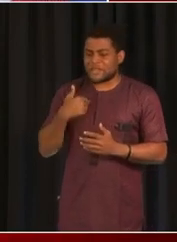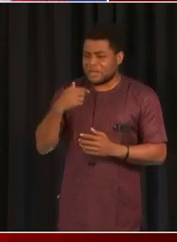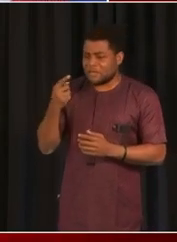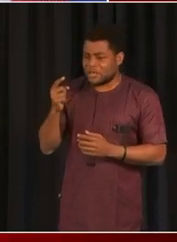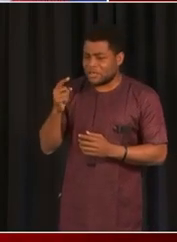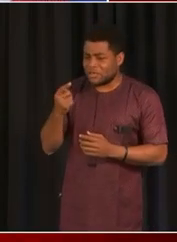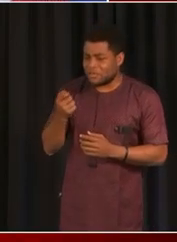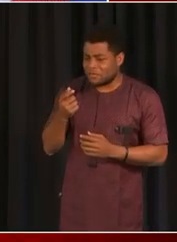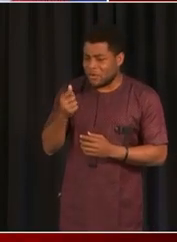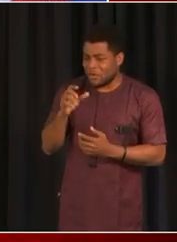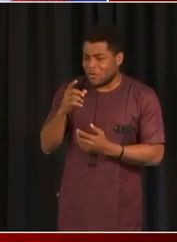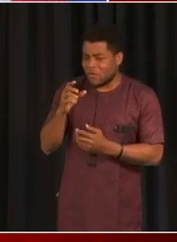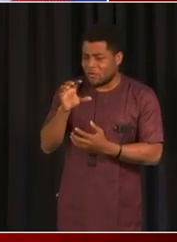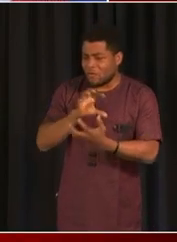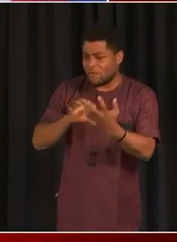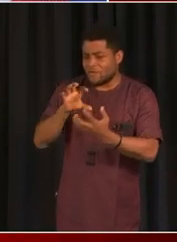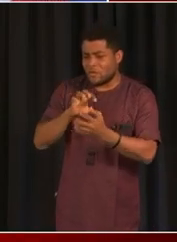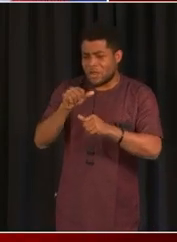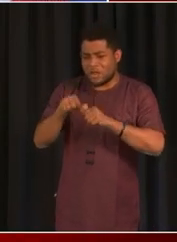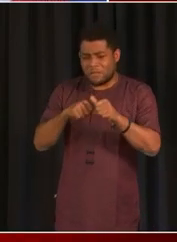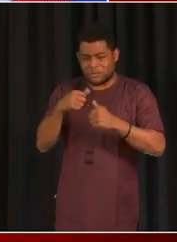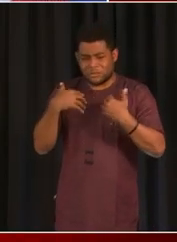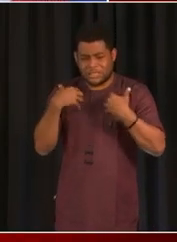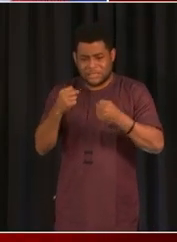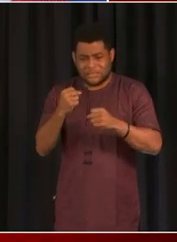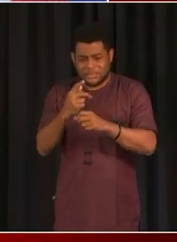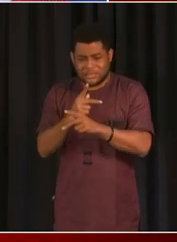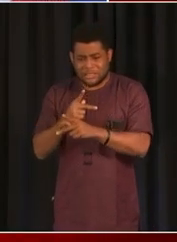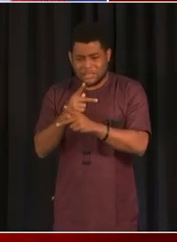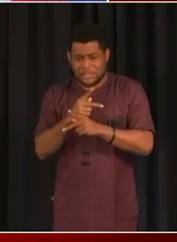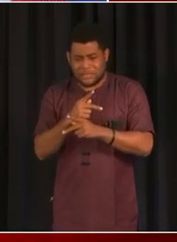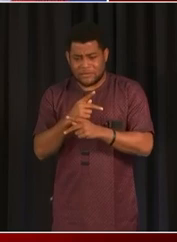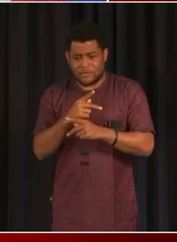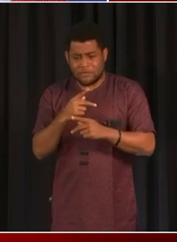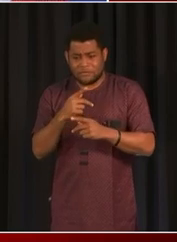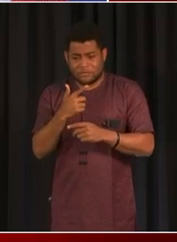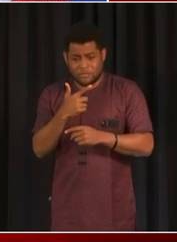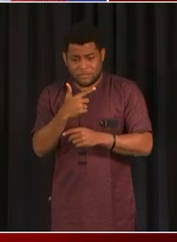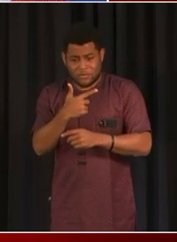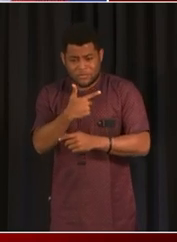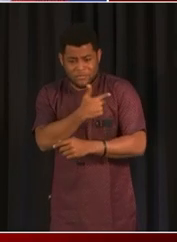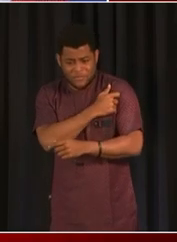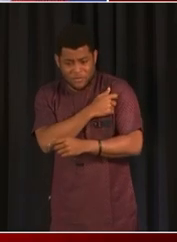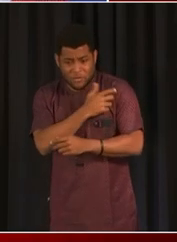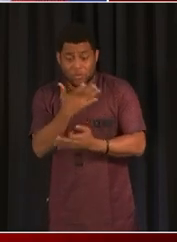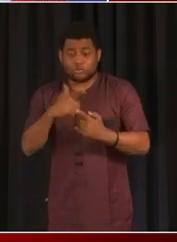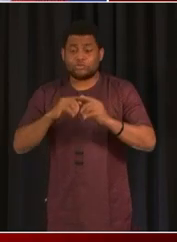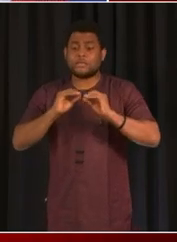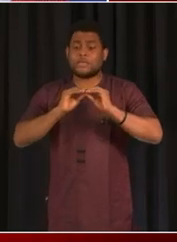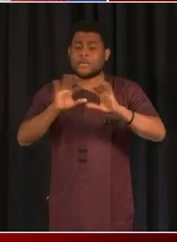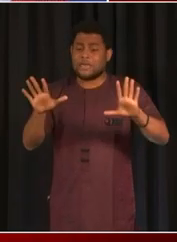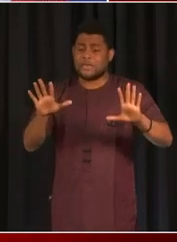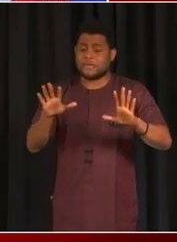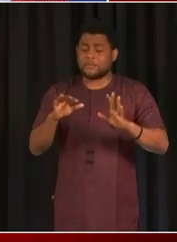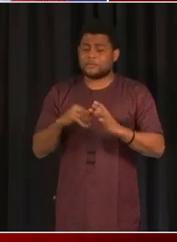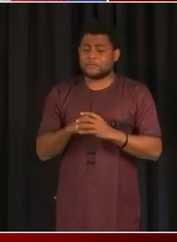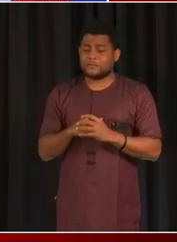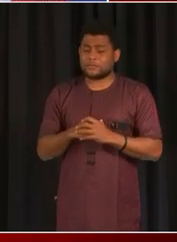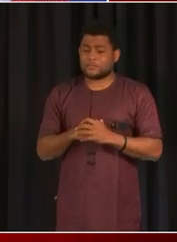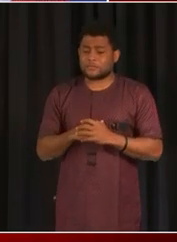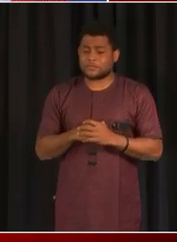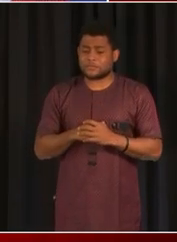the healthcare vaccine mandate. Can you tell me, is this statement accurate? So they can, healthcare workers can opt out of